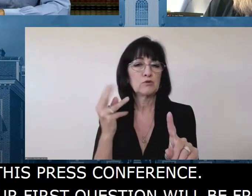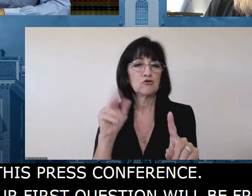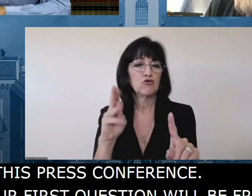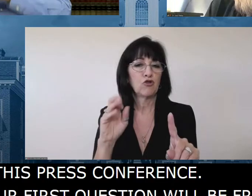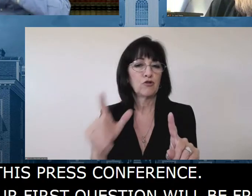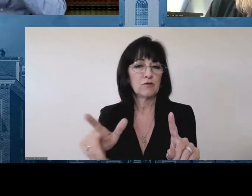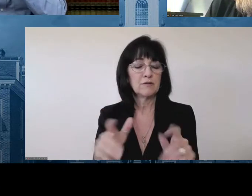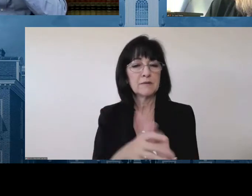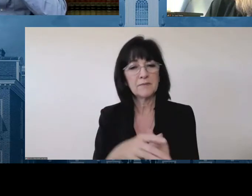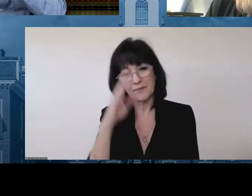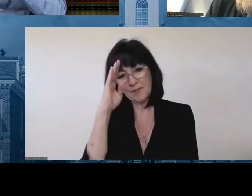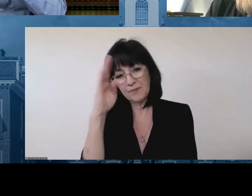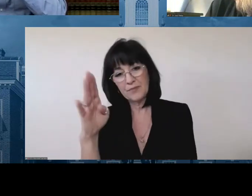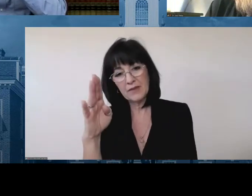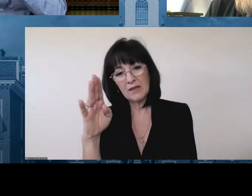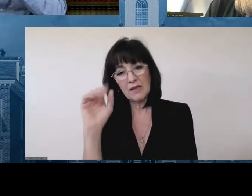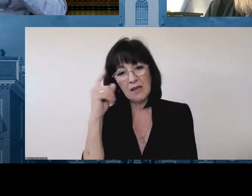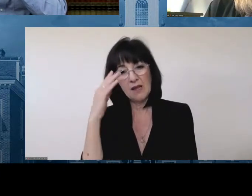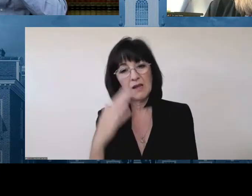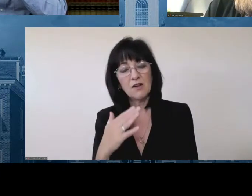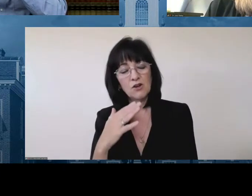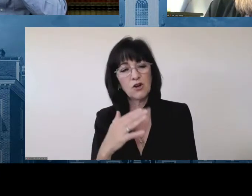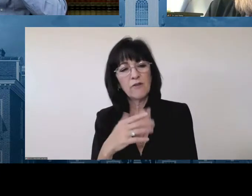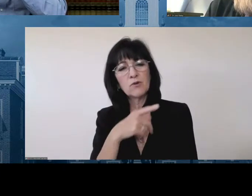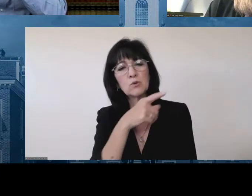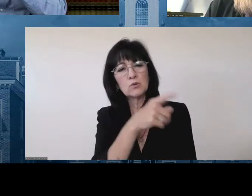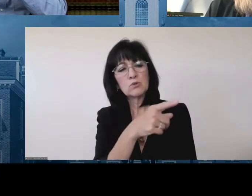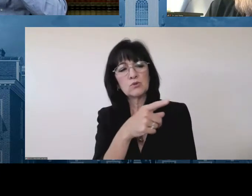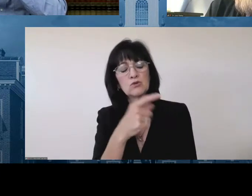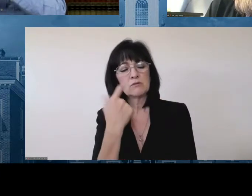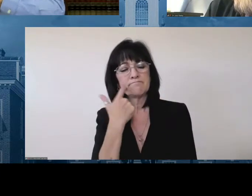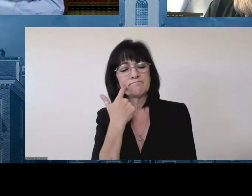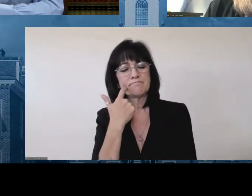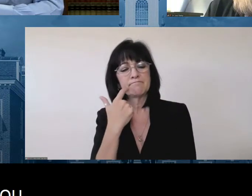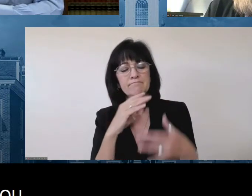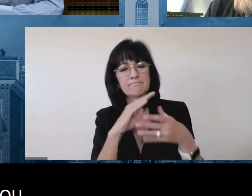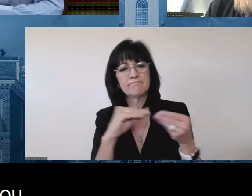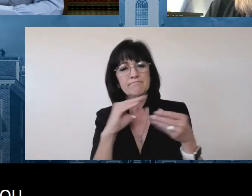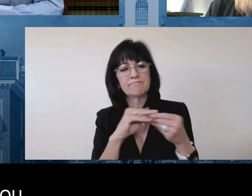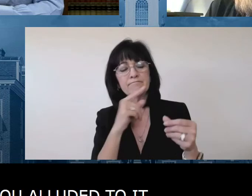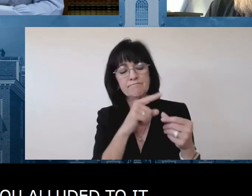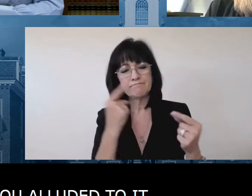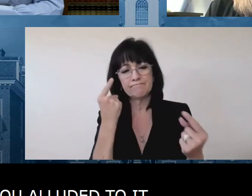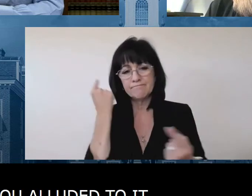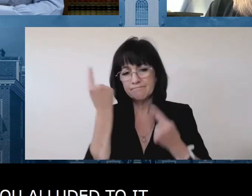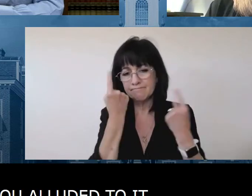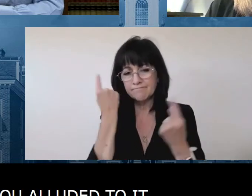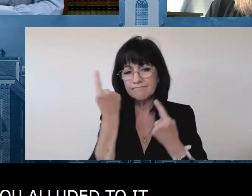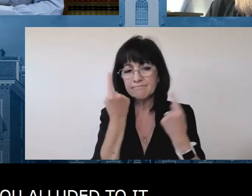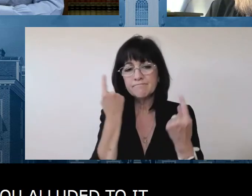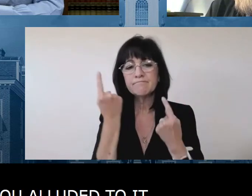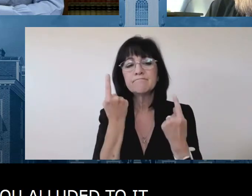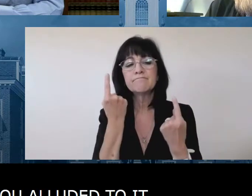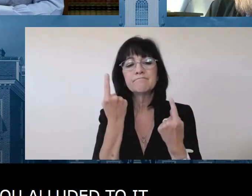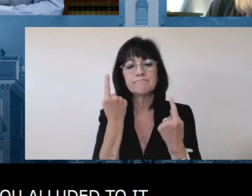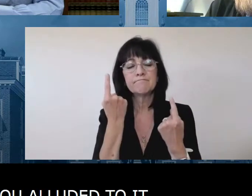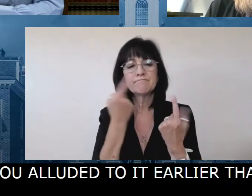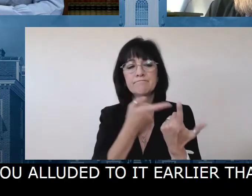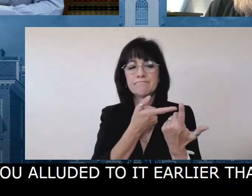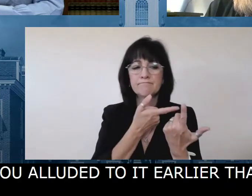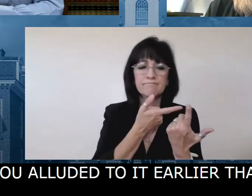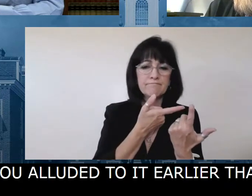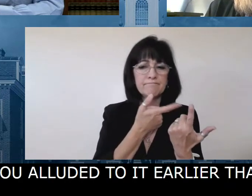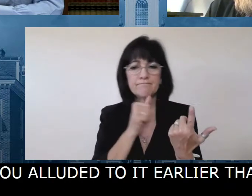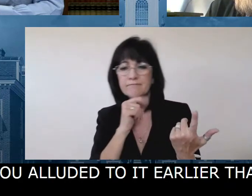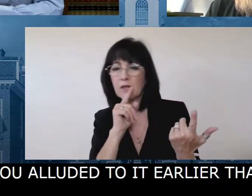Hey, Governor, you sort of alluded to it earlier that you are considering whether or not you will use